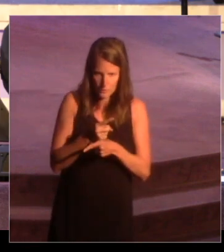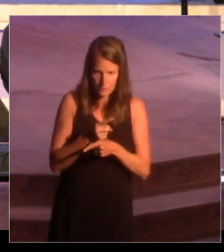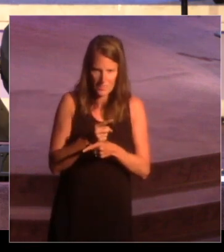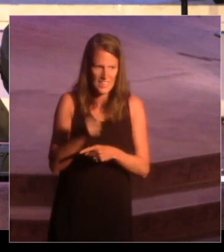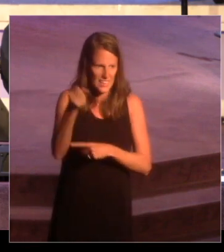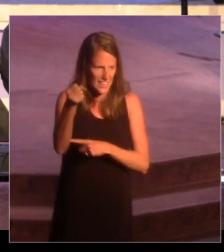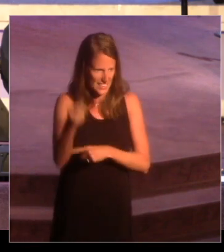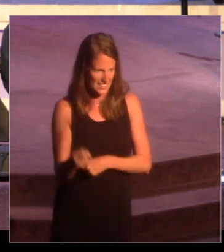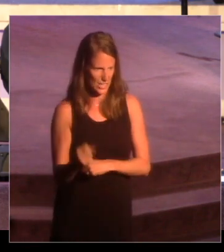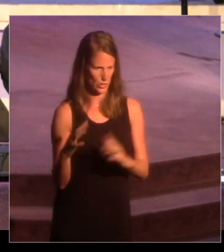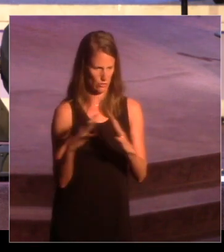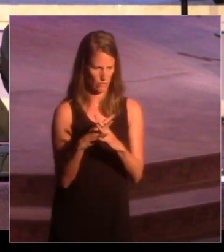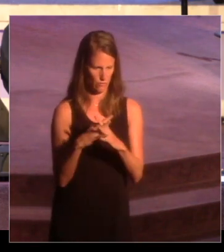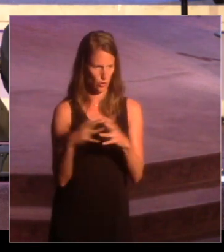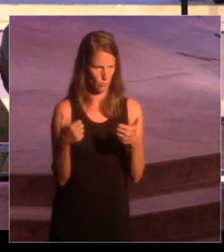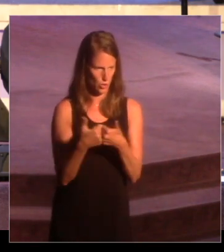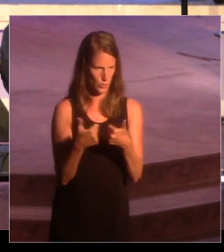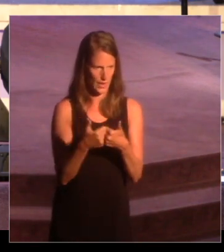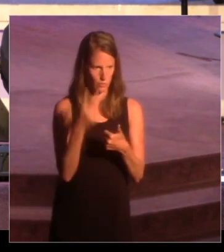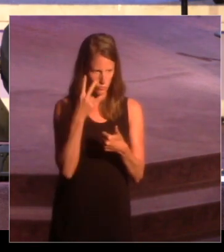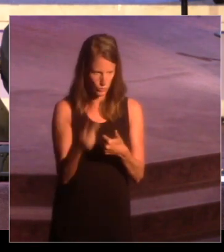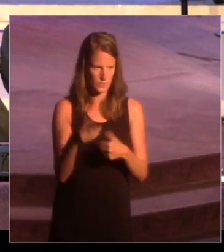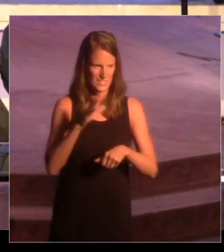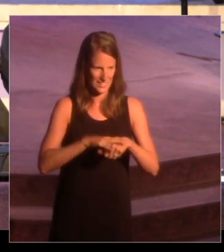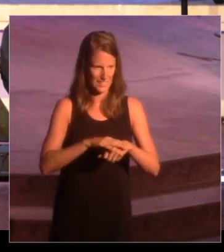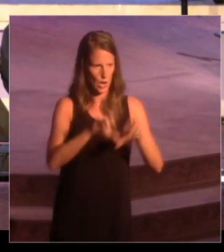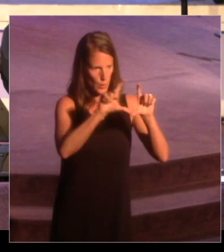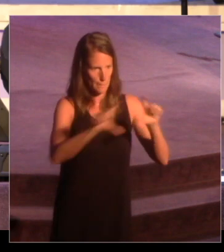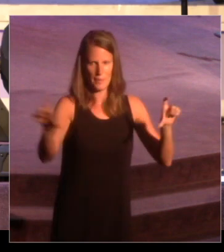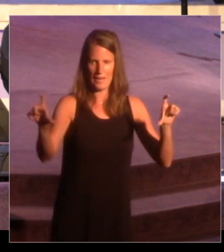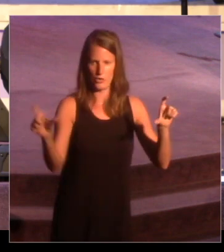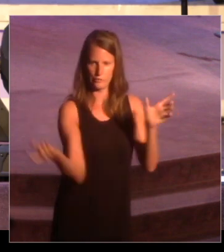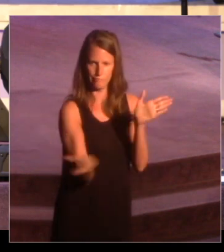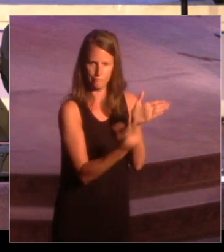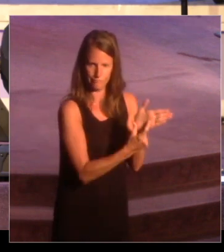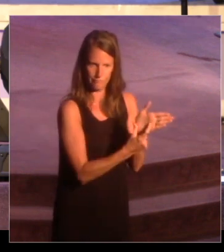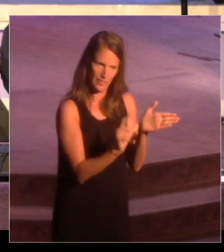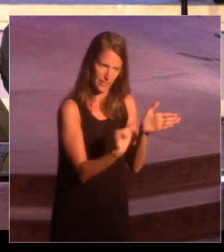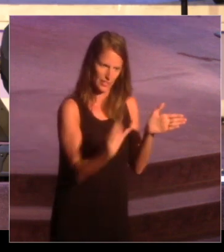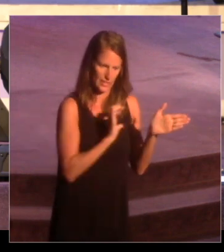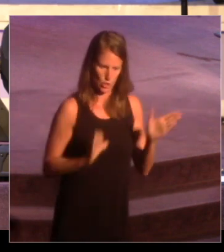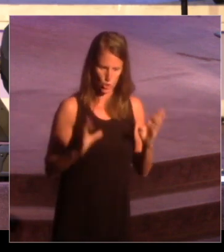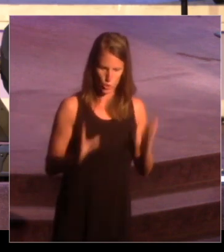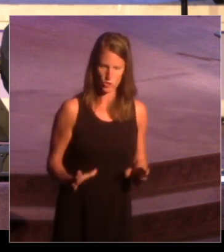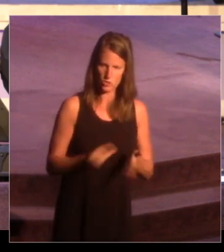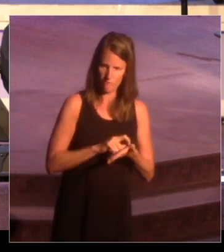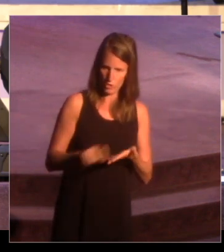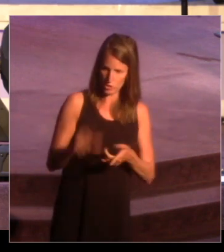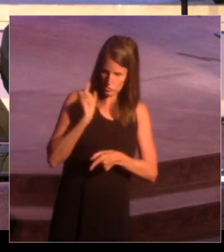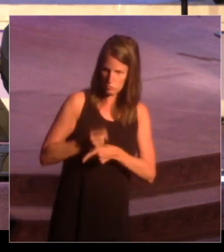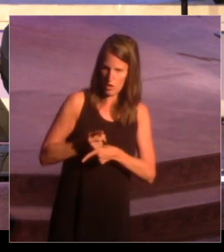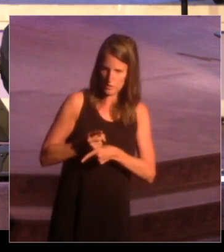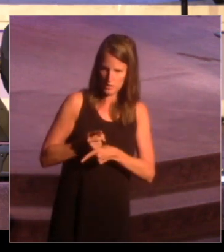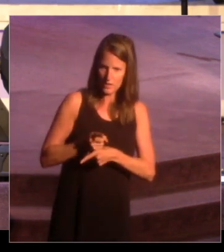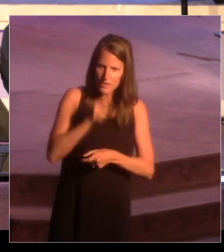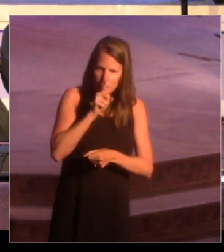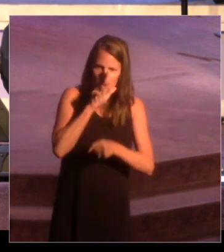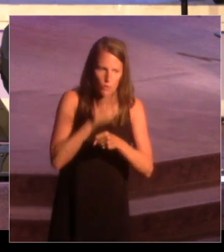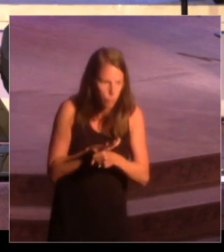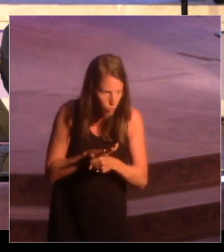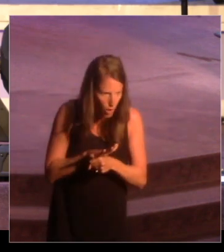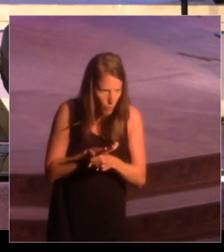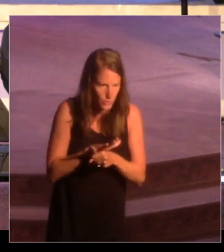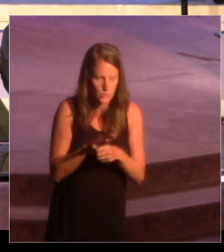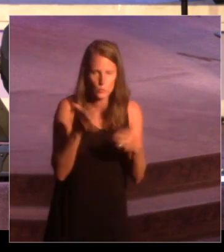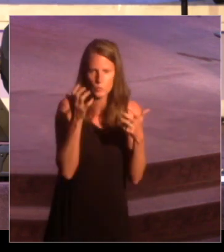you're going to see it held up on a banner. It is our verse. It is the Christian verse, and for good reason. The promise is